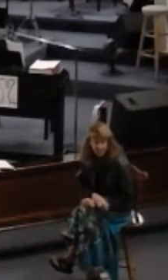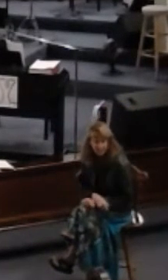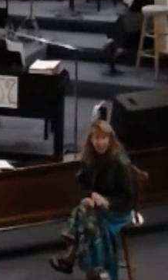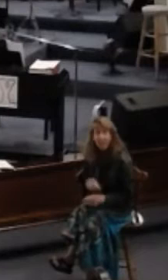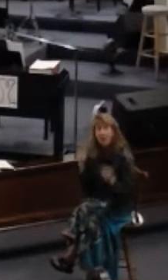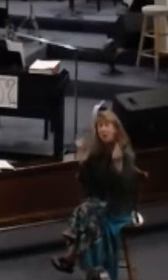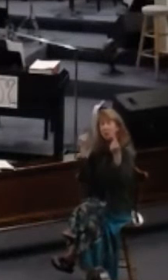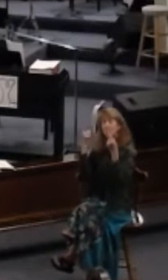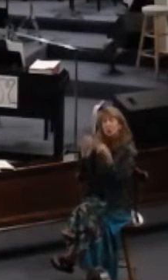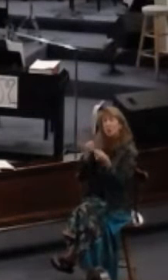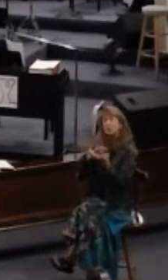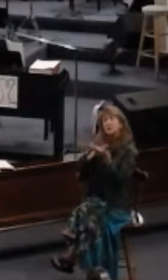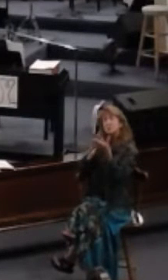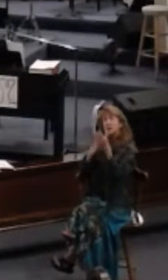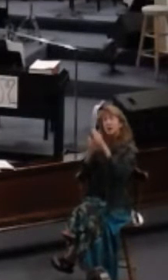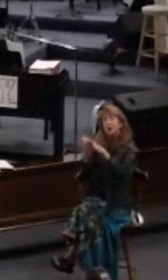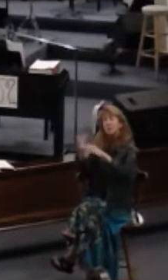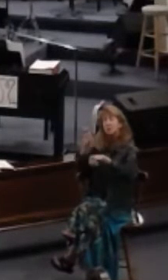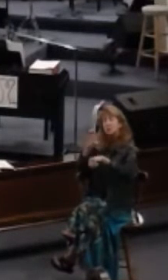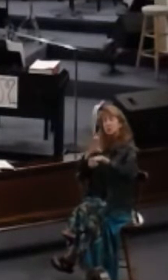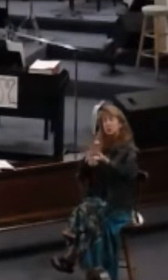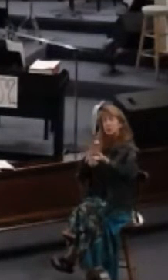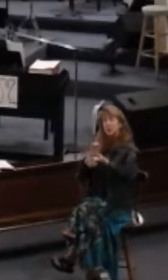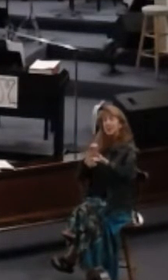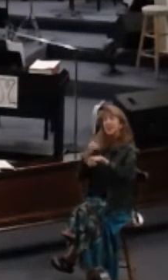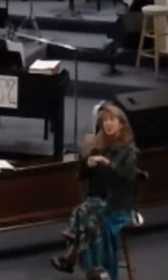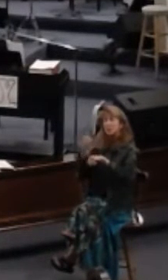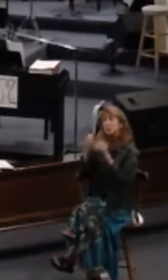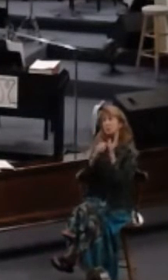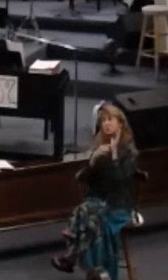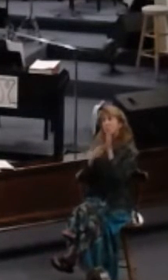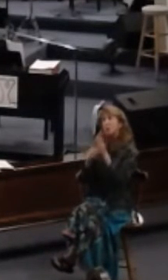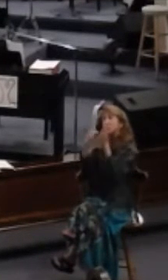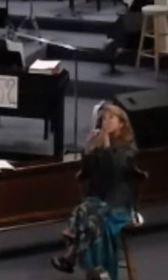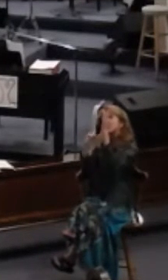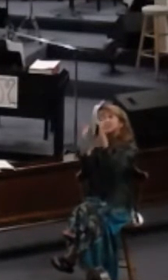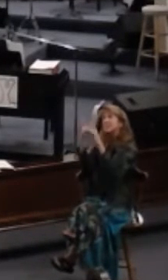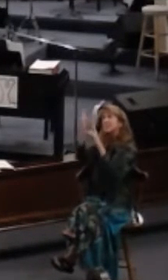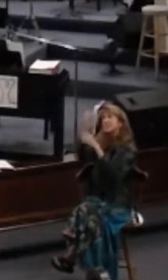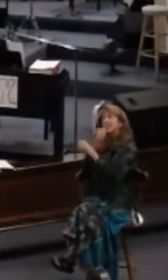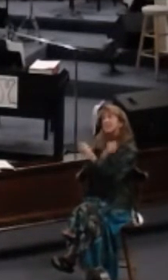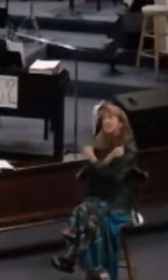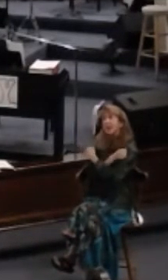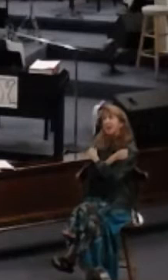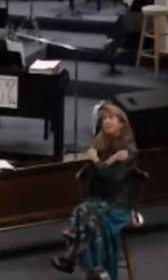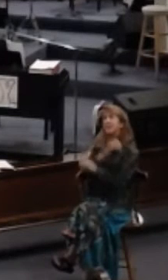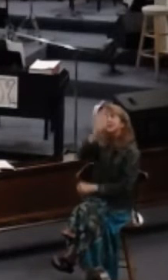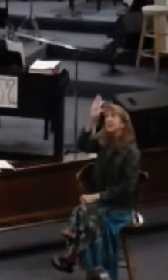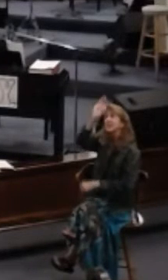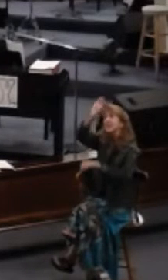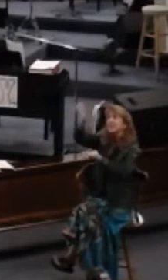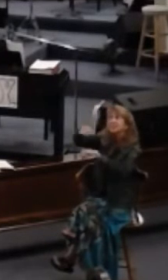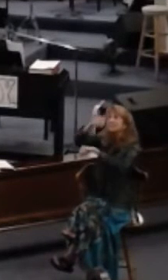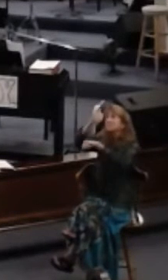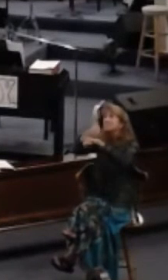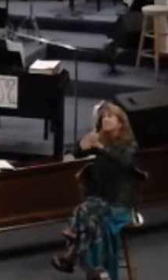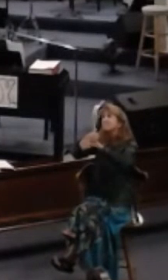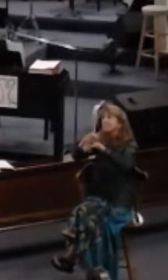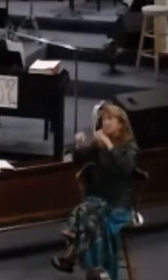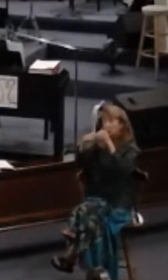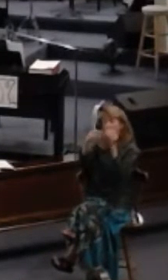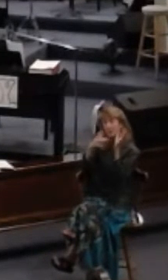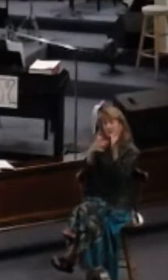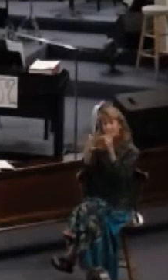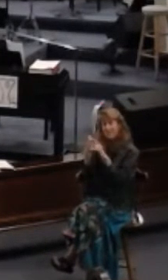The goal is to become the kind of church Jesus died to establish. When a church does that, then they will grow